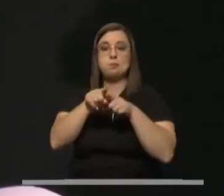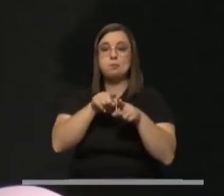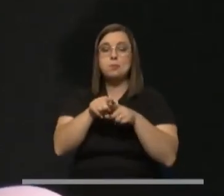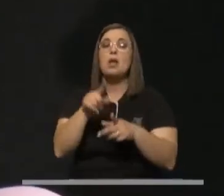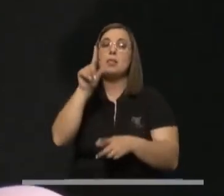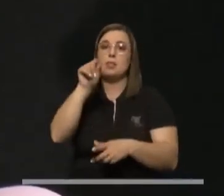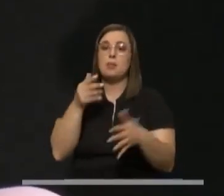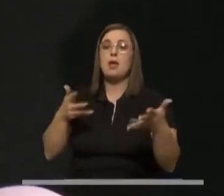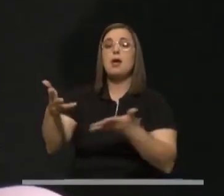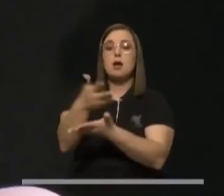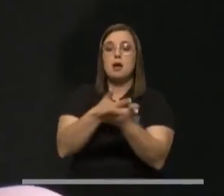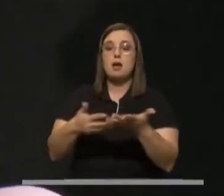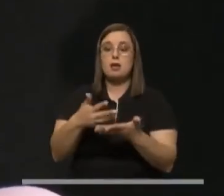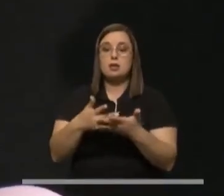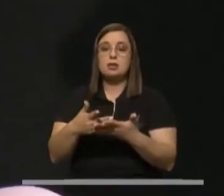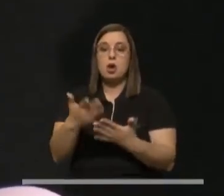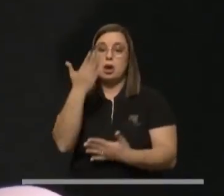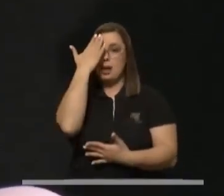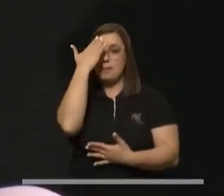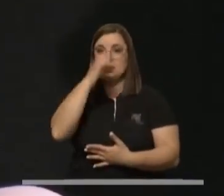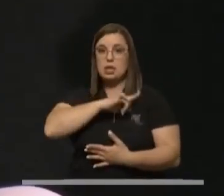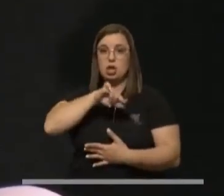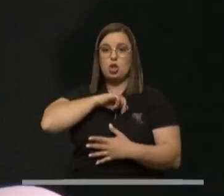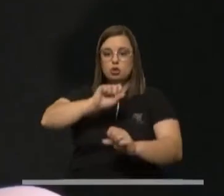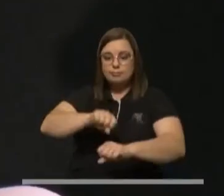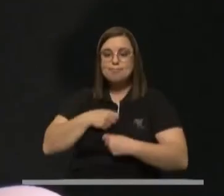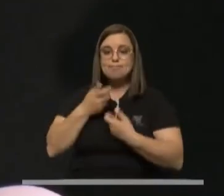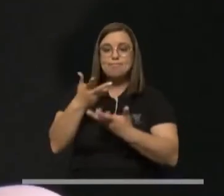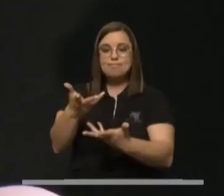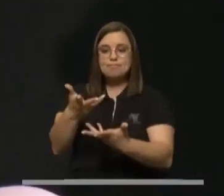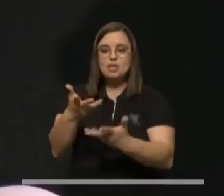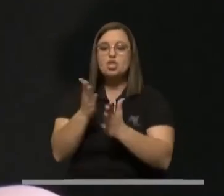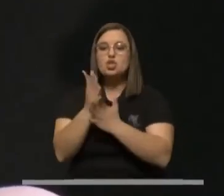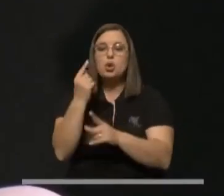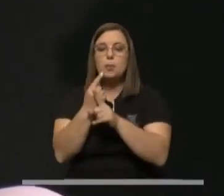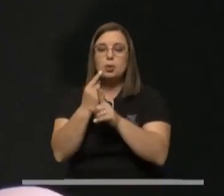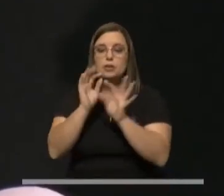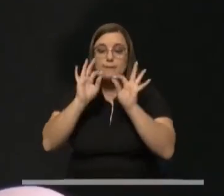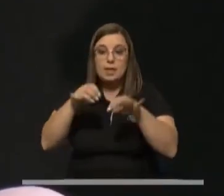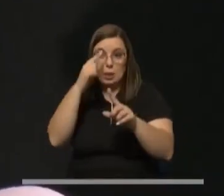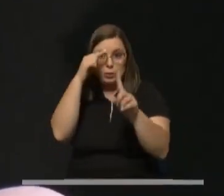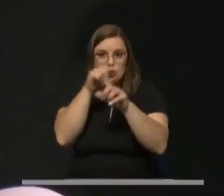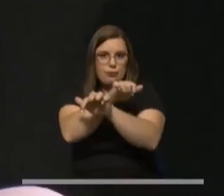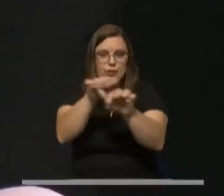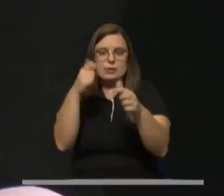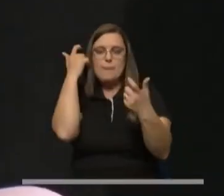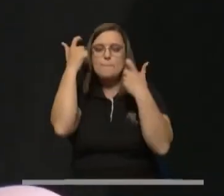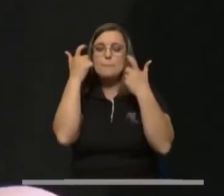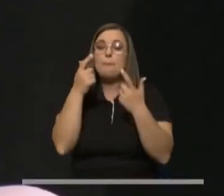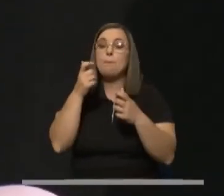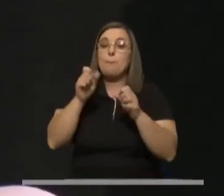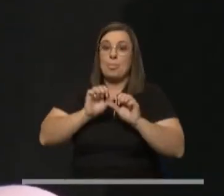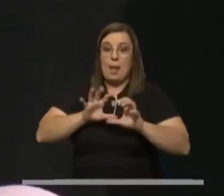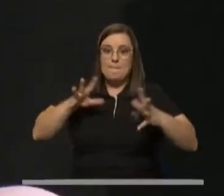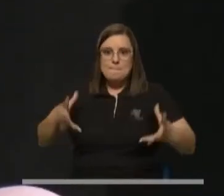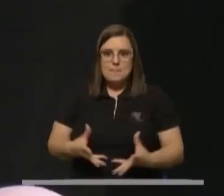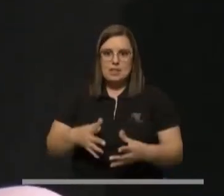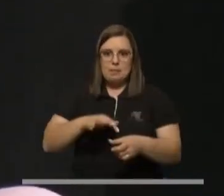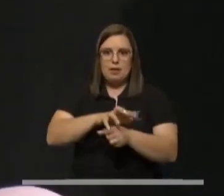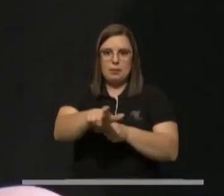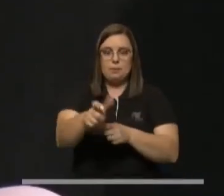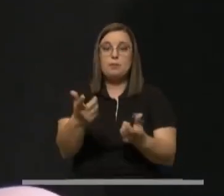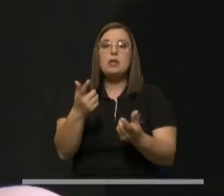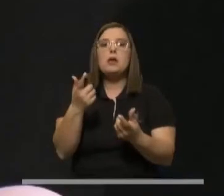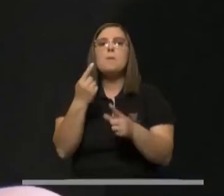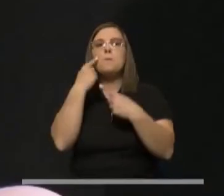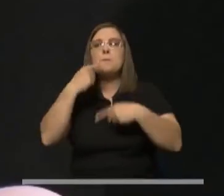to learn about the future, and we have to think about our capacity to react. Just one last word: the pandemic